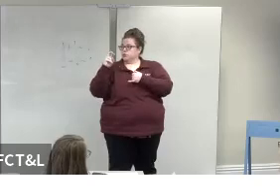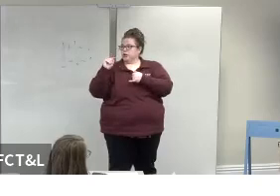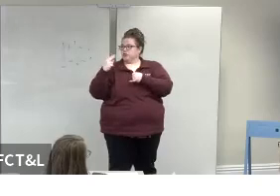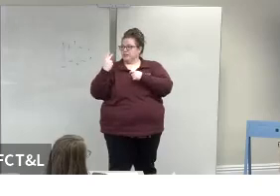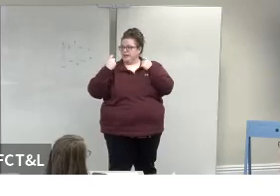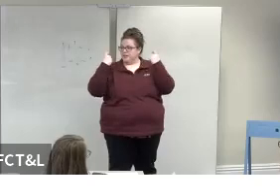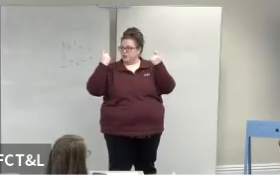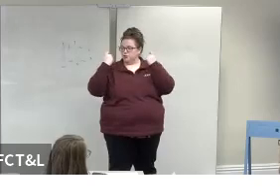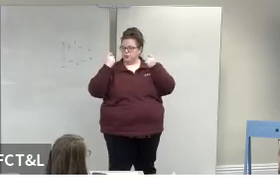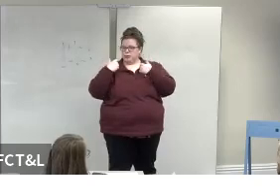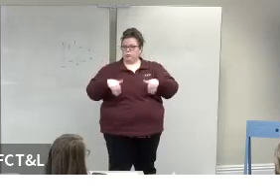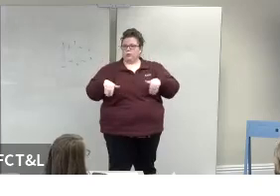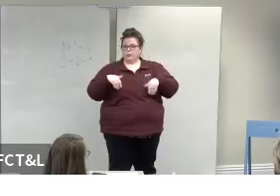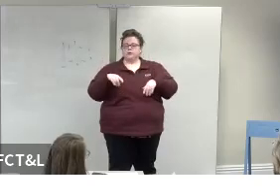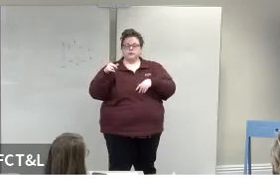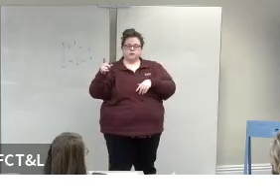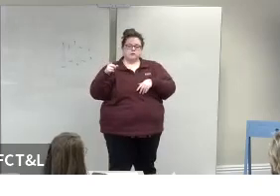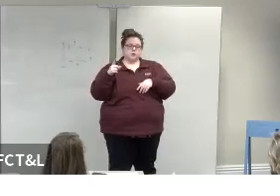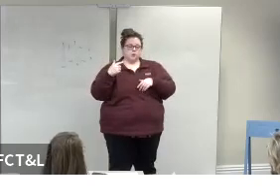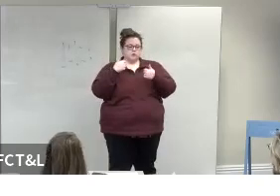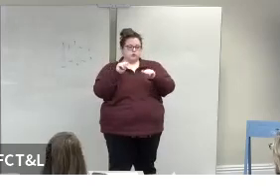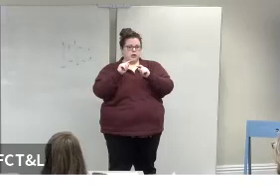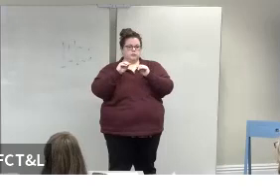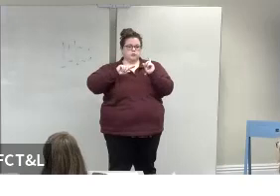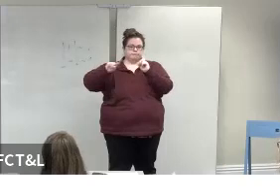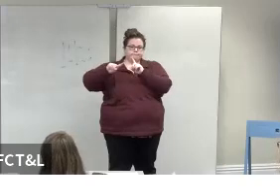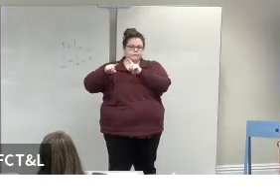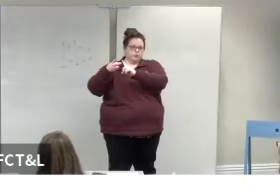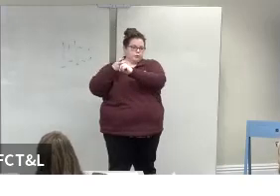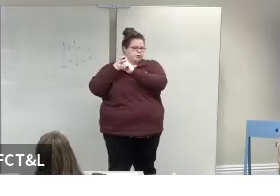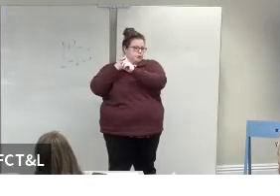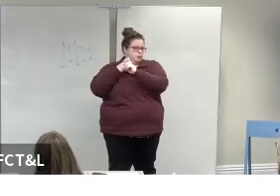KSD. So they're having their 200th anniversary of the school